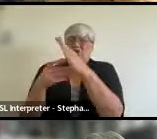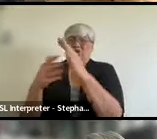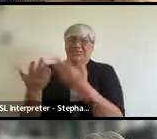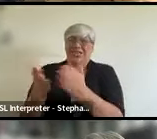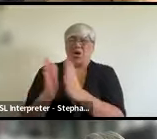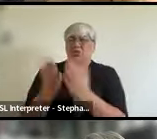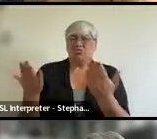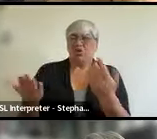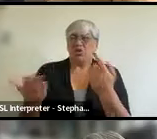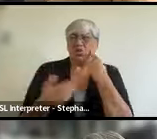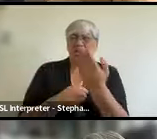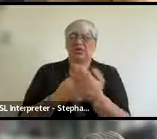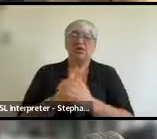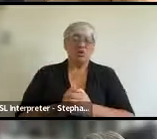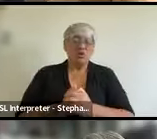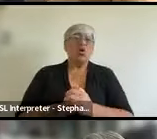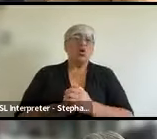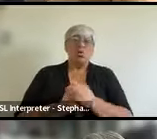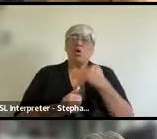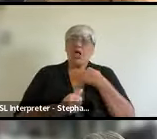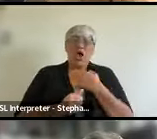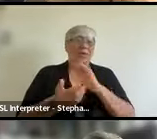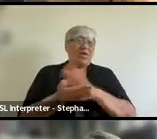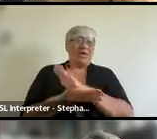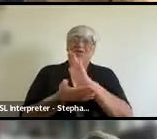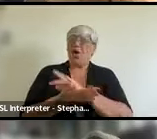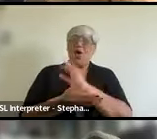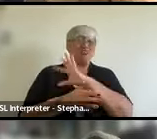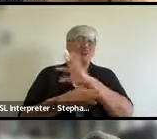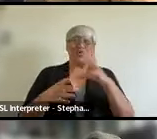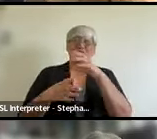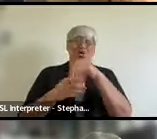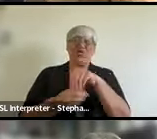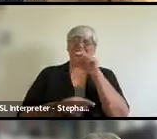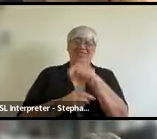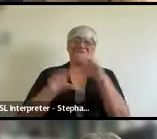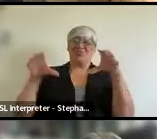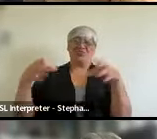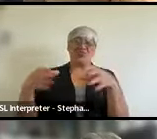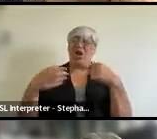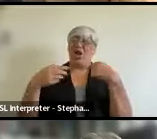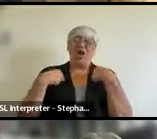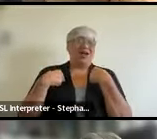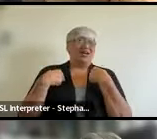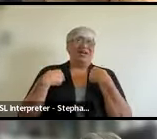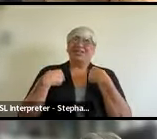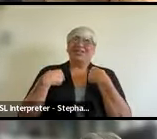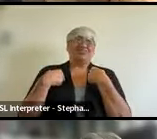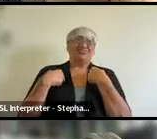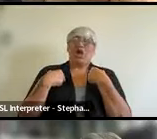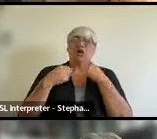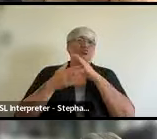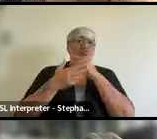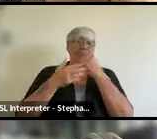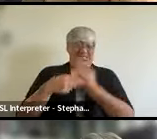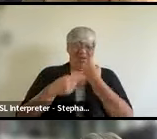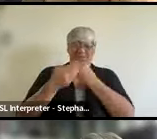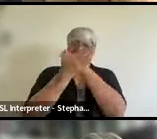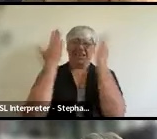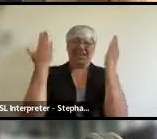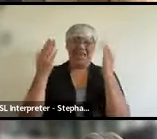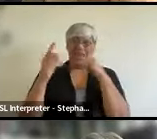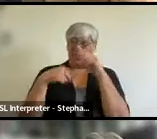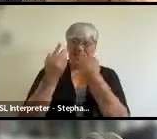I'm really pleased I won't be on it. I don't have a clear view about how they